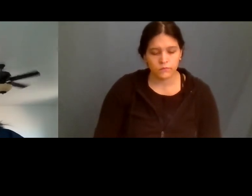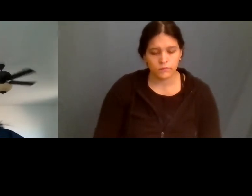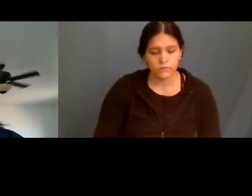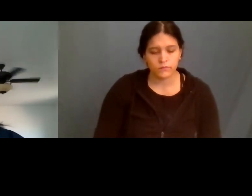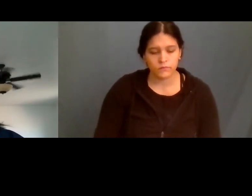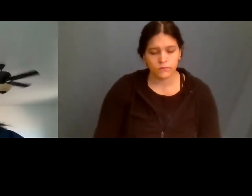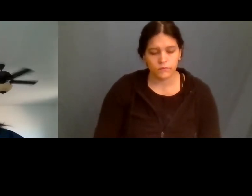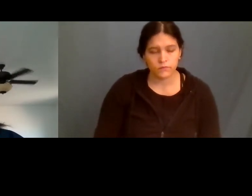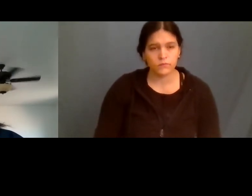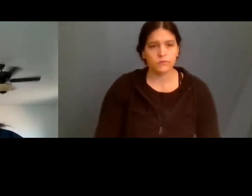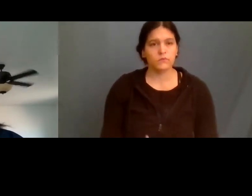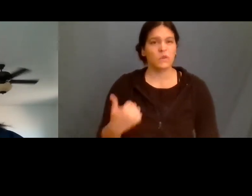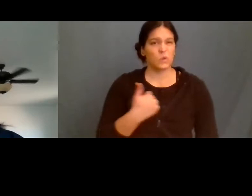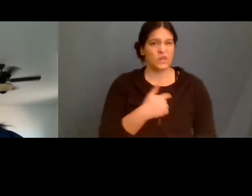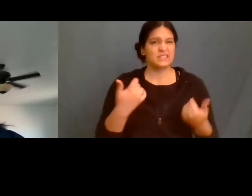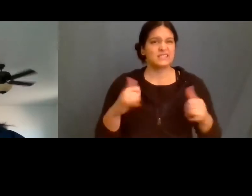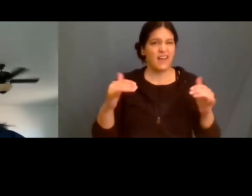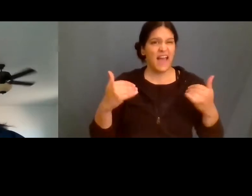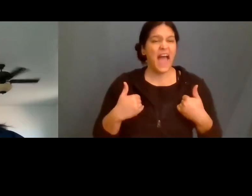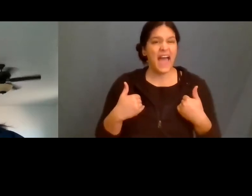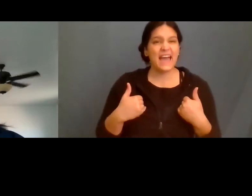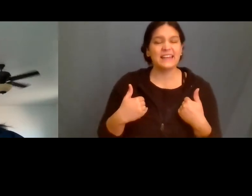We still have the outhouses.